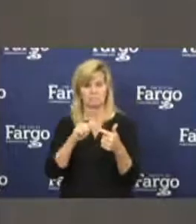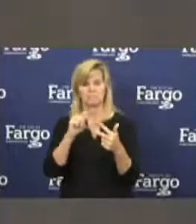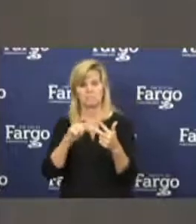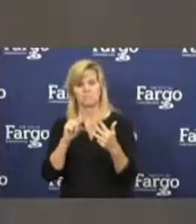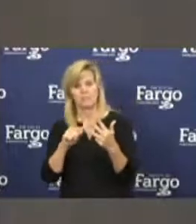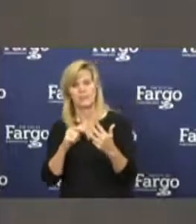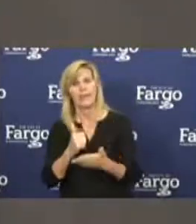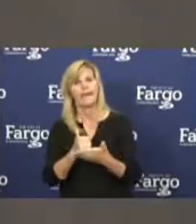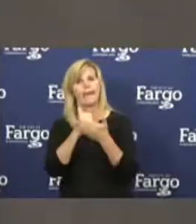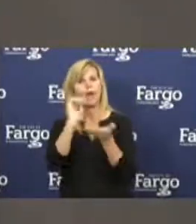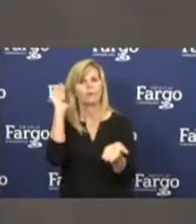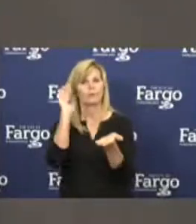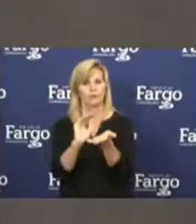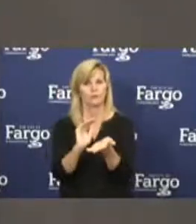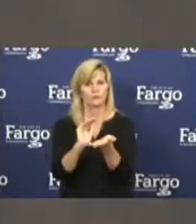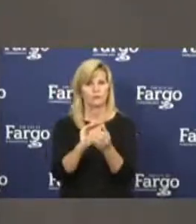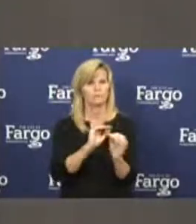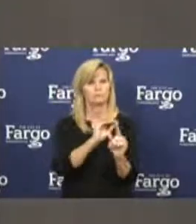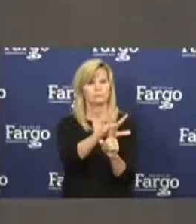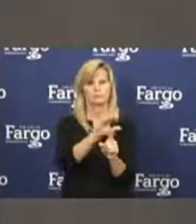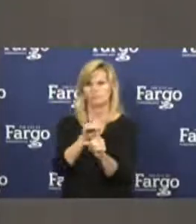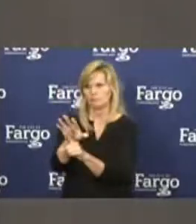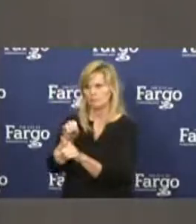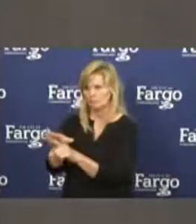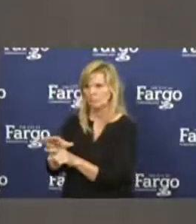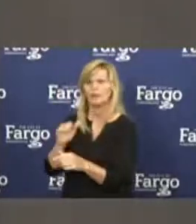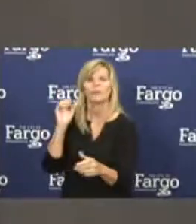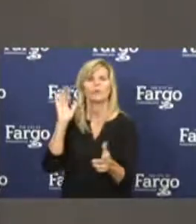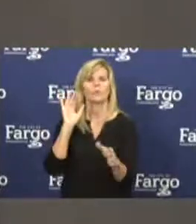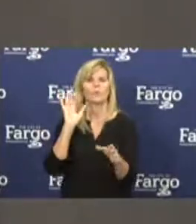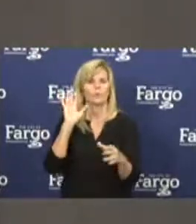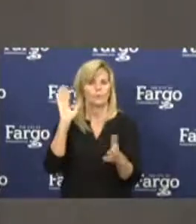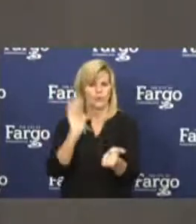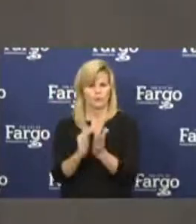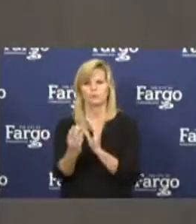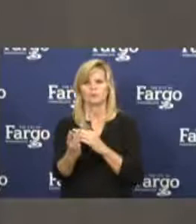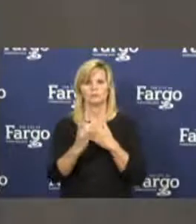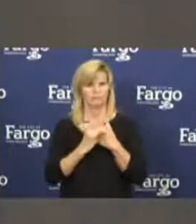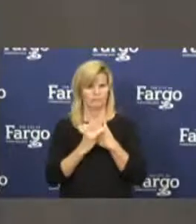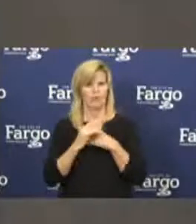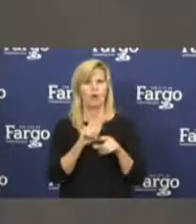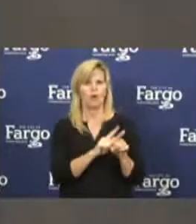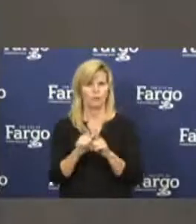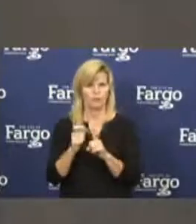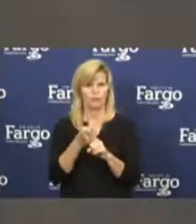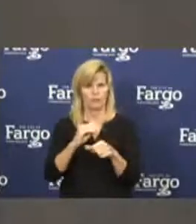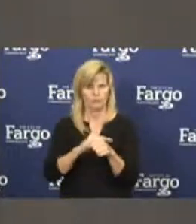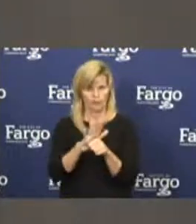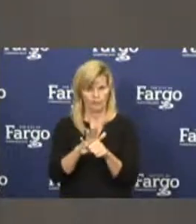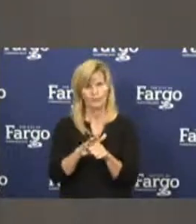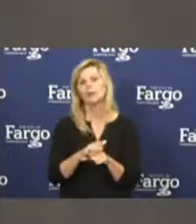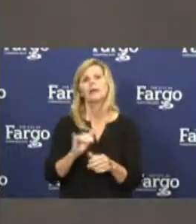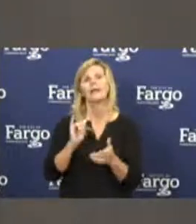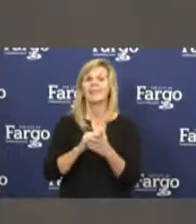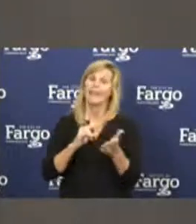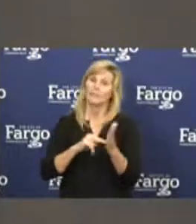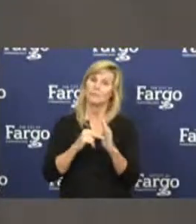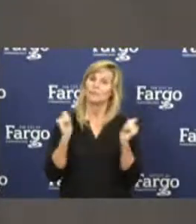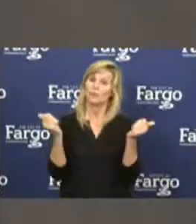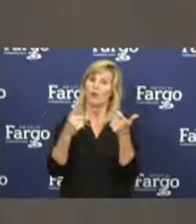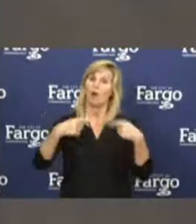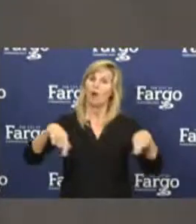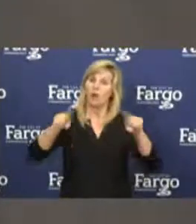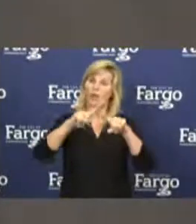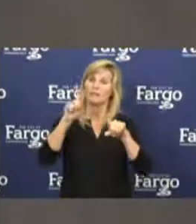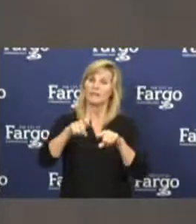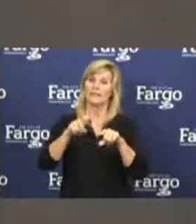of prevention. When combined, it provides yourself and others a higher level of protection from COVID. But that means that we all have to share